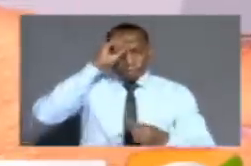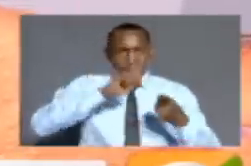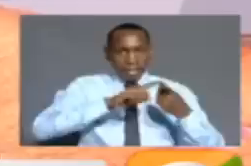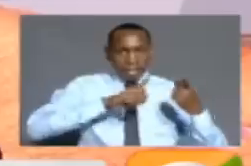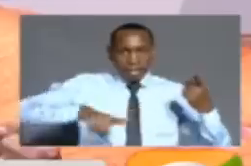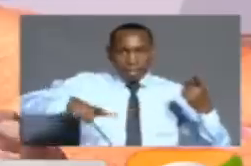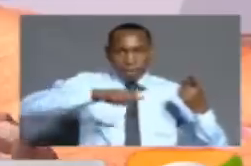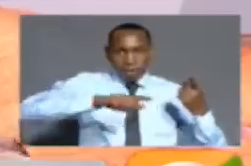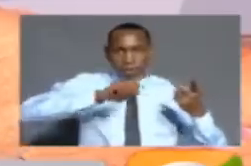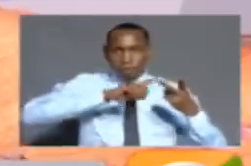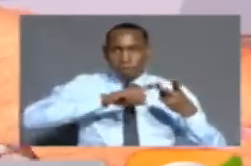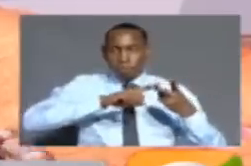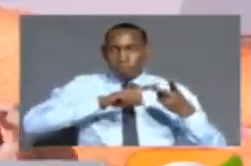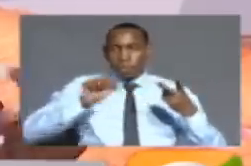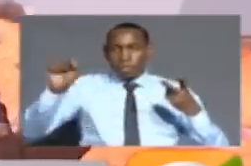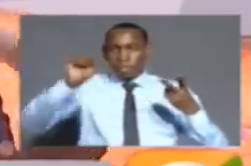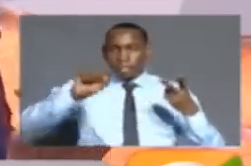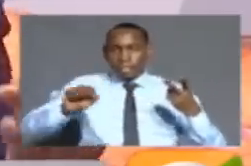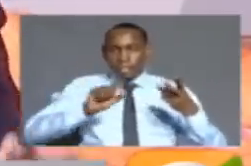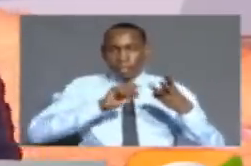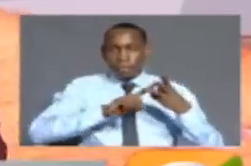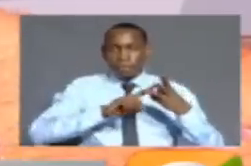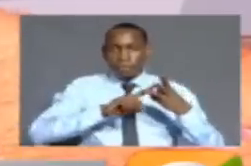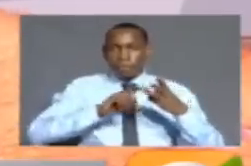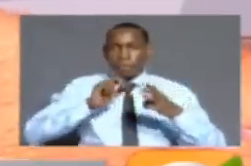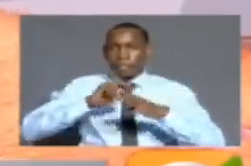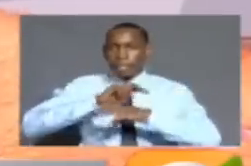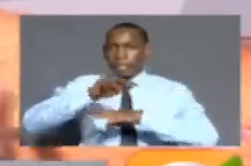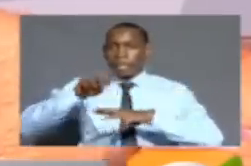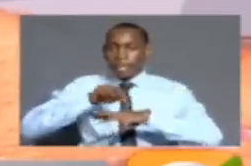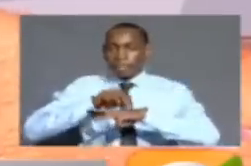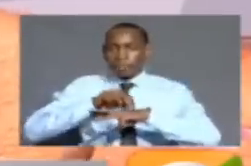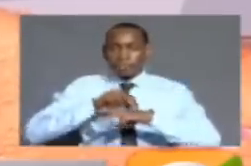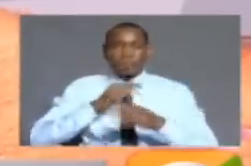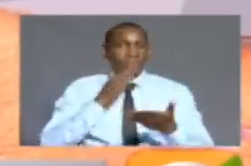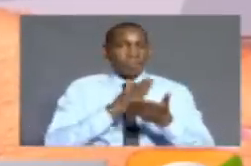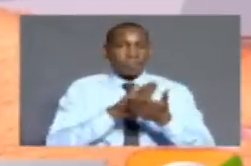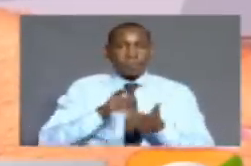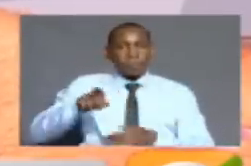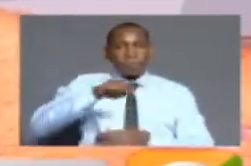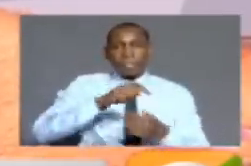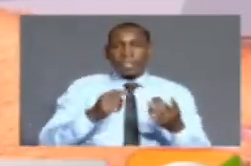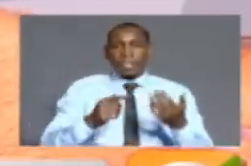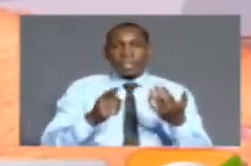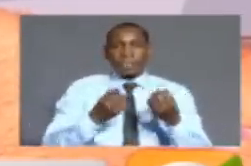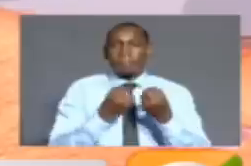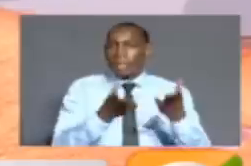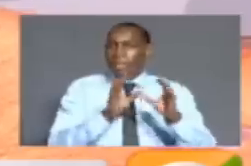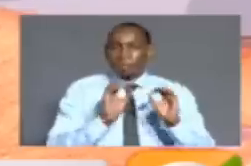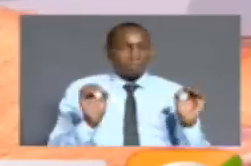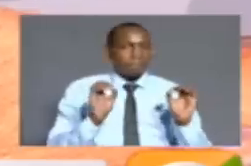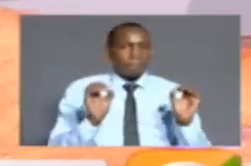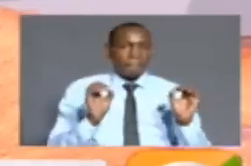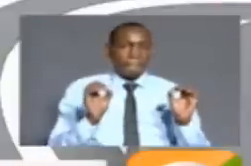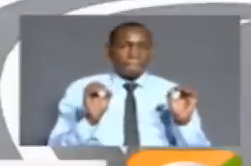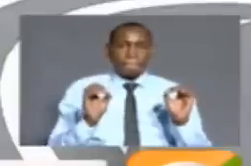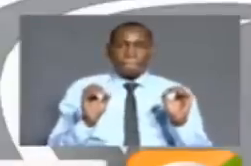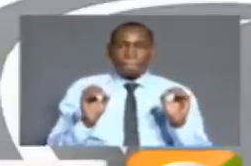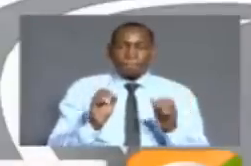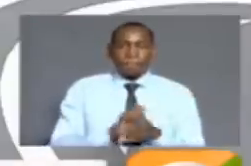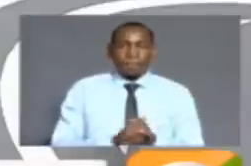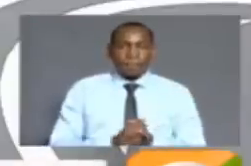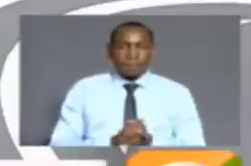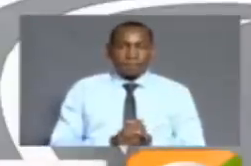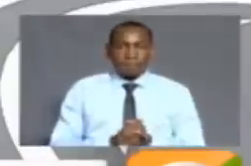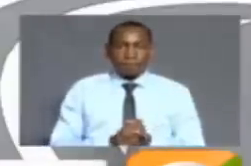local. Yeah. There is a state. And there's a federal. And there's a national. Federal. Okay, yeah. So really, we're not many. No? No. Senator, what do you think? No, we need to